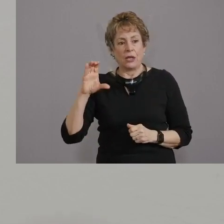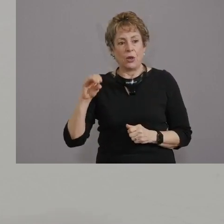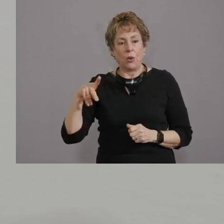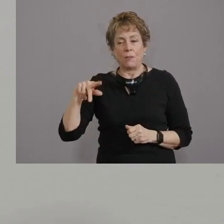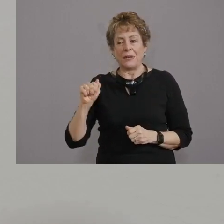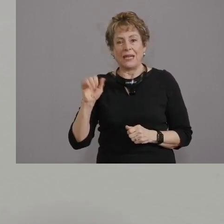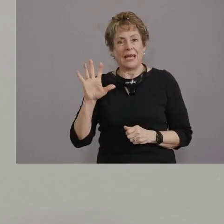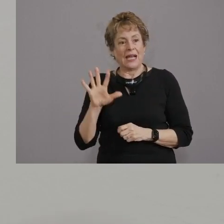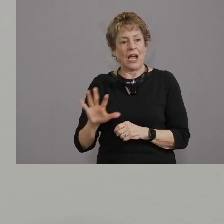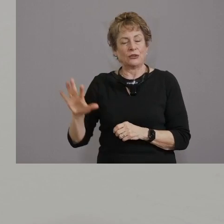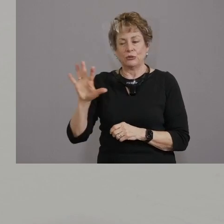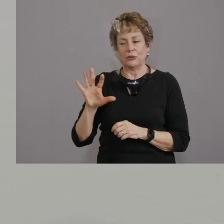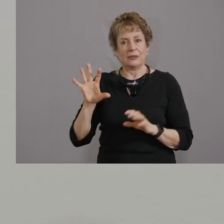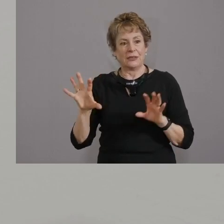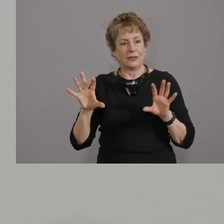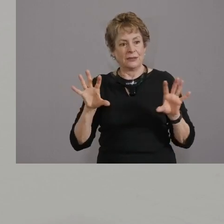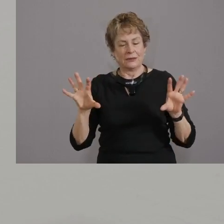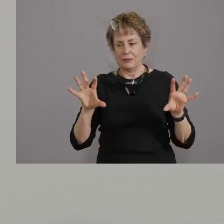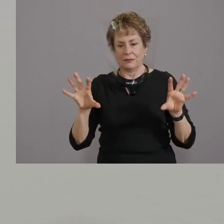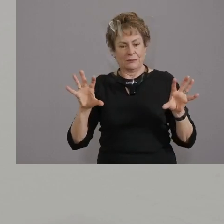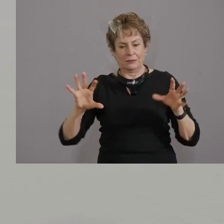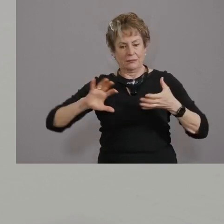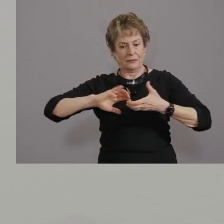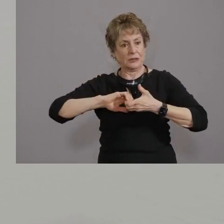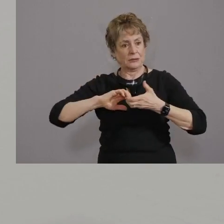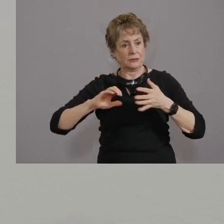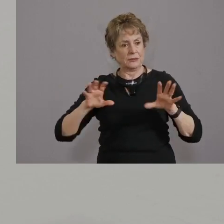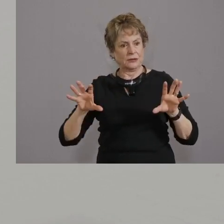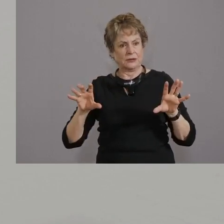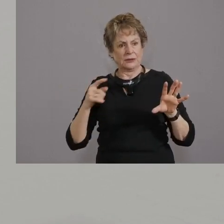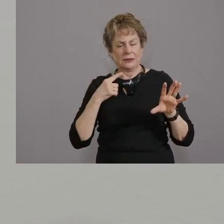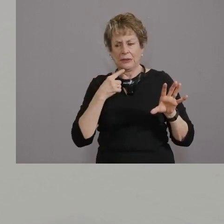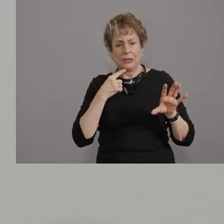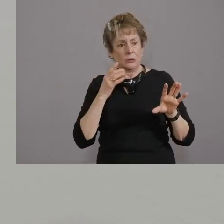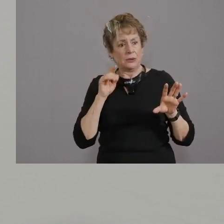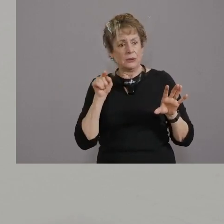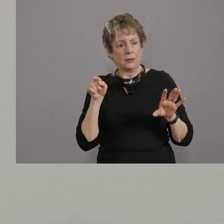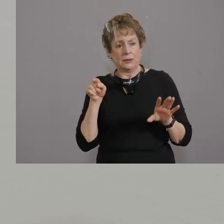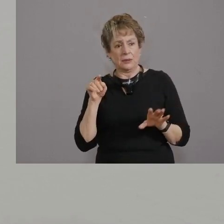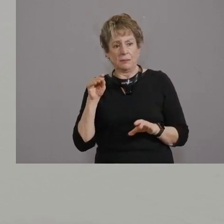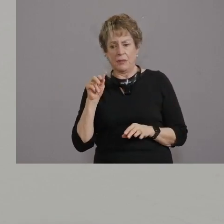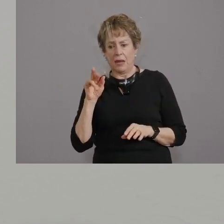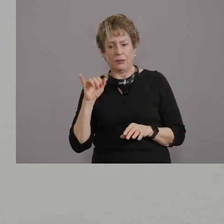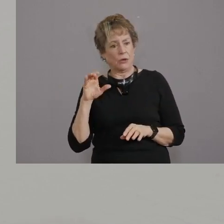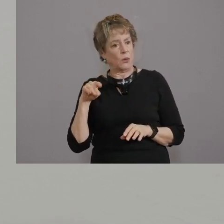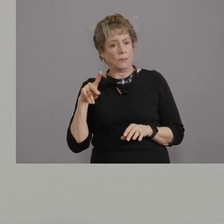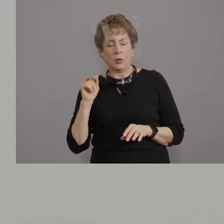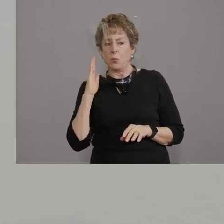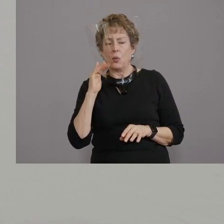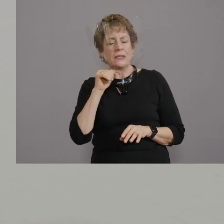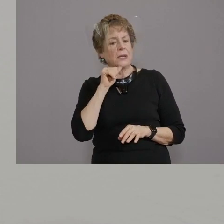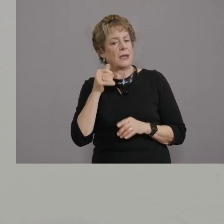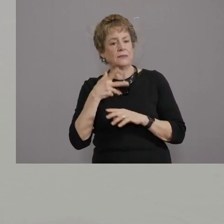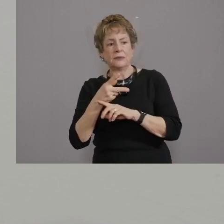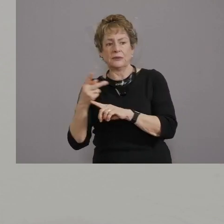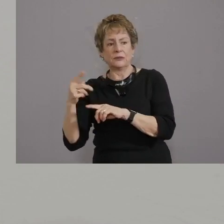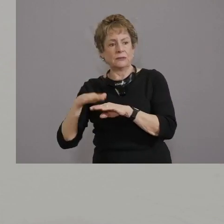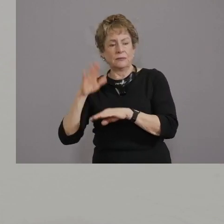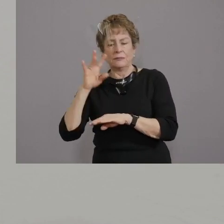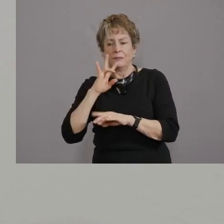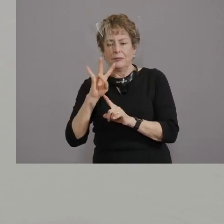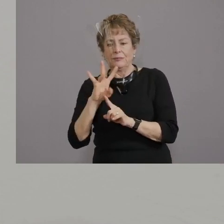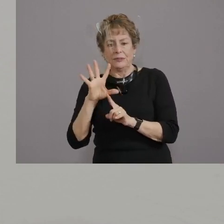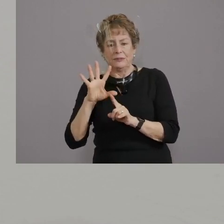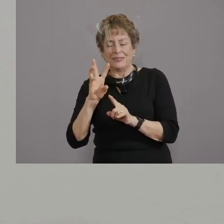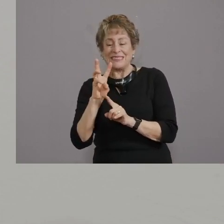vaccinating those 65 to 74 until the state receives more of the vaccine. And I know